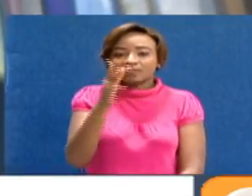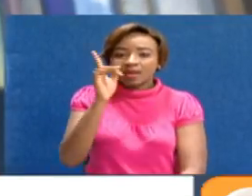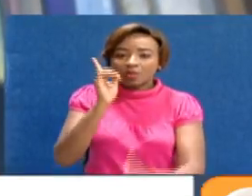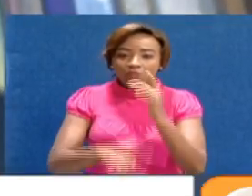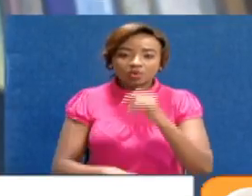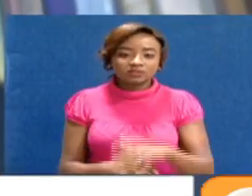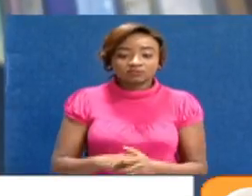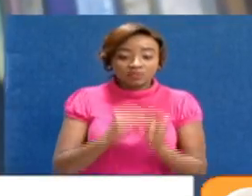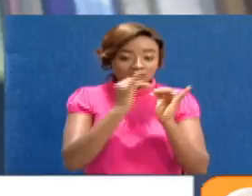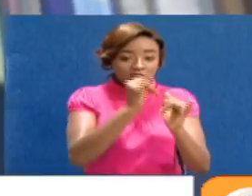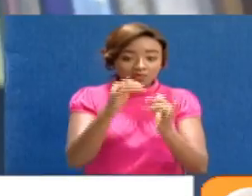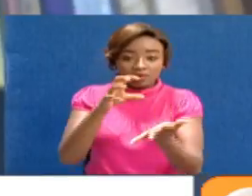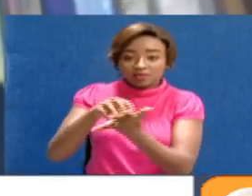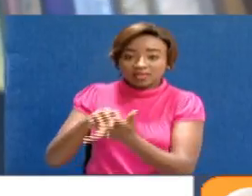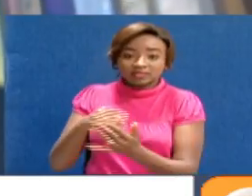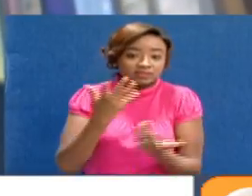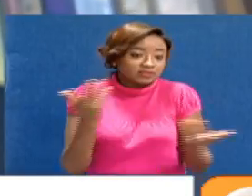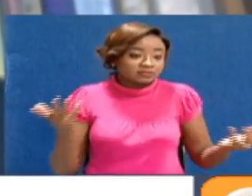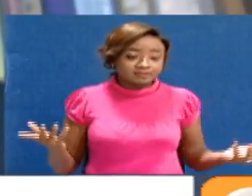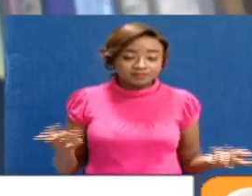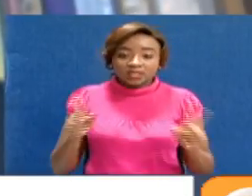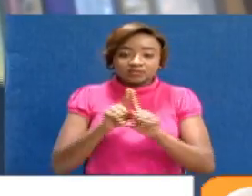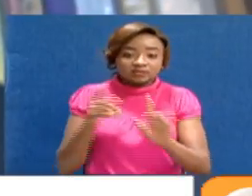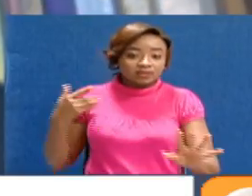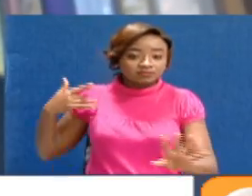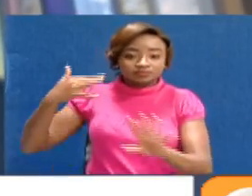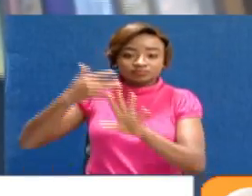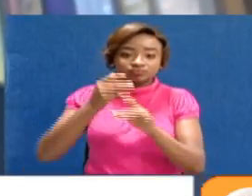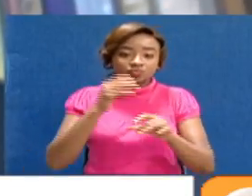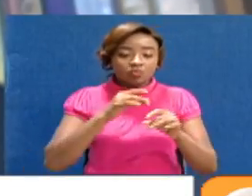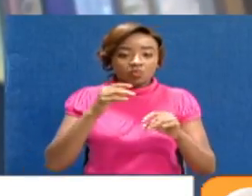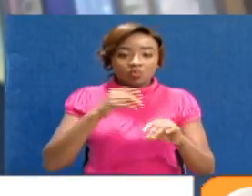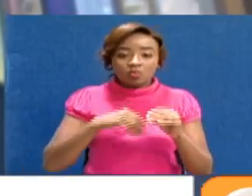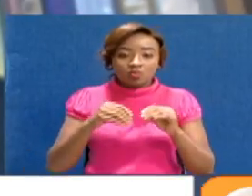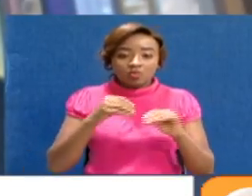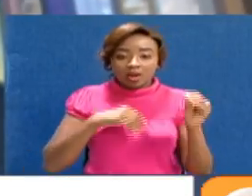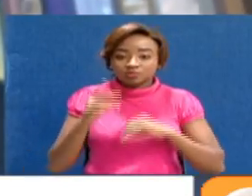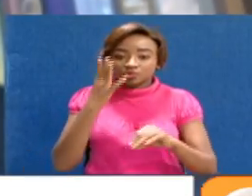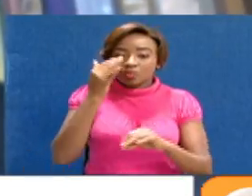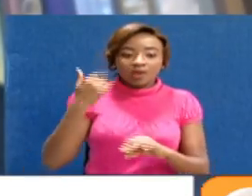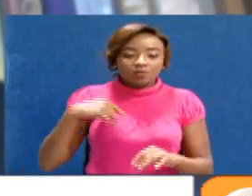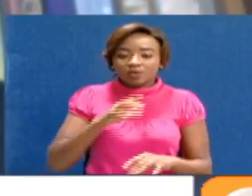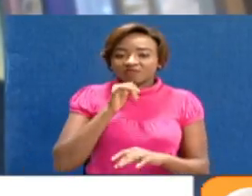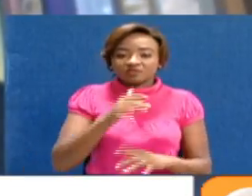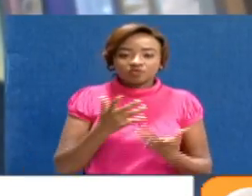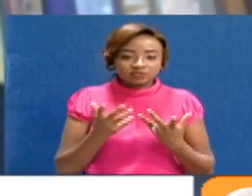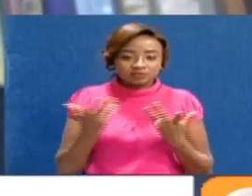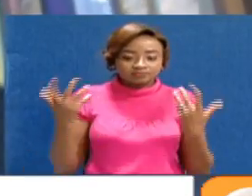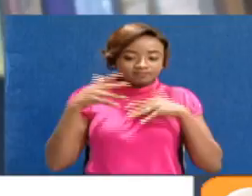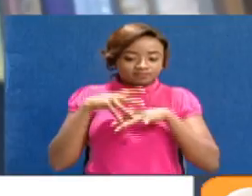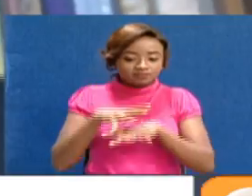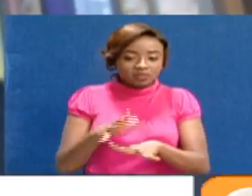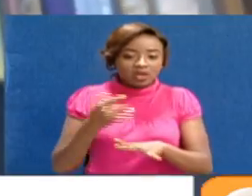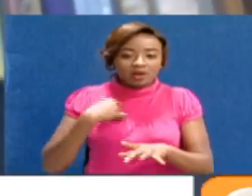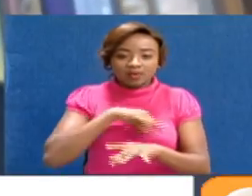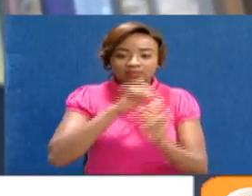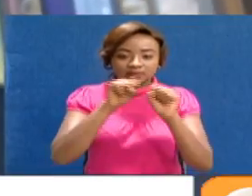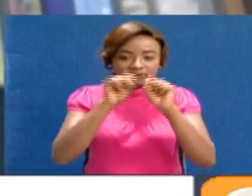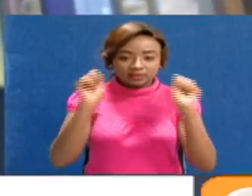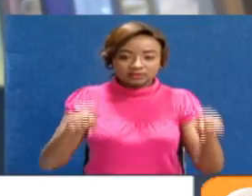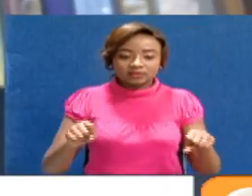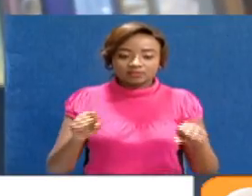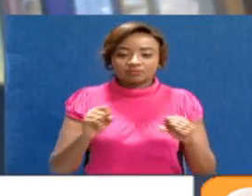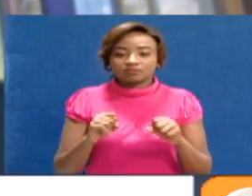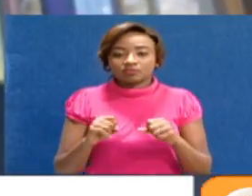more new corruption cases, the same kind of corruption, because we have not insulated our systems against the pilferage